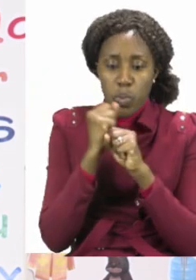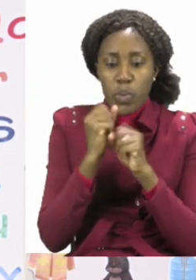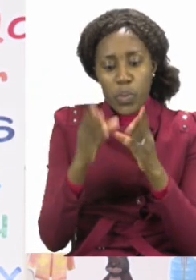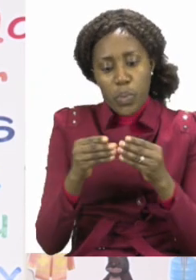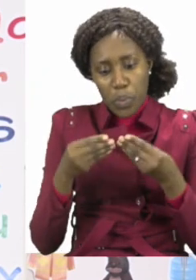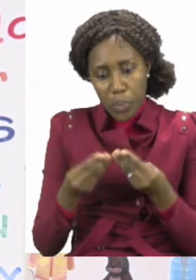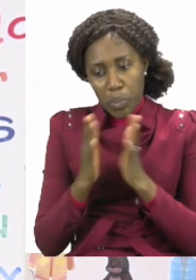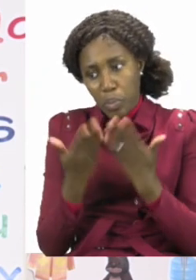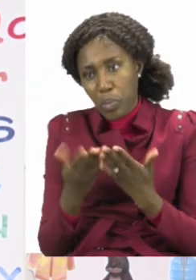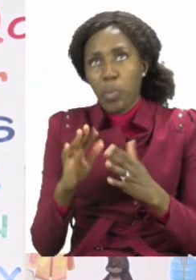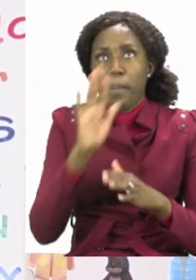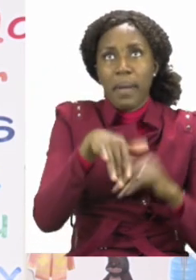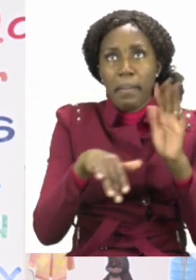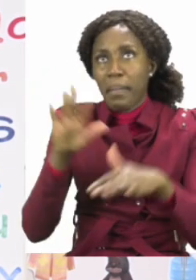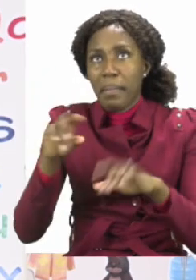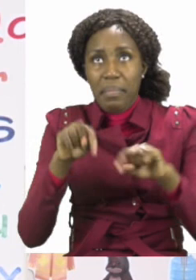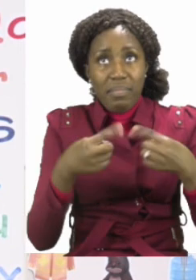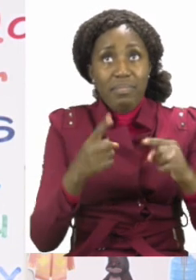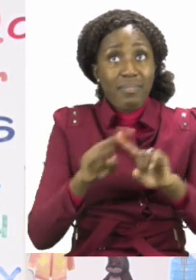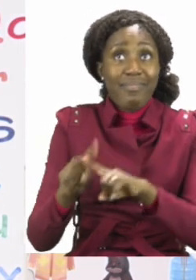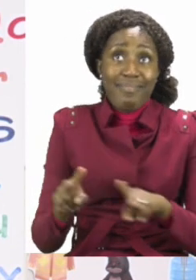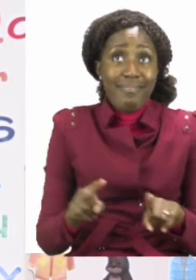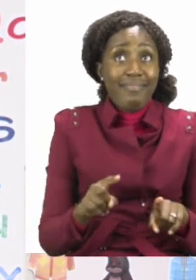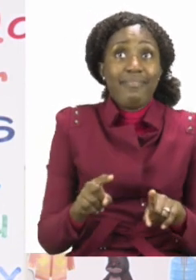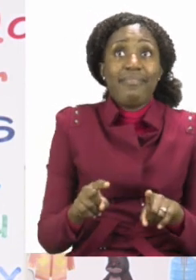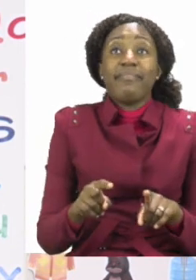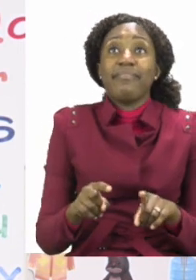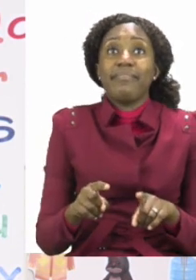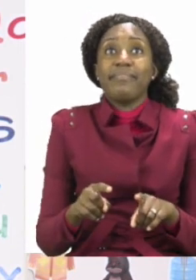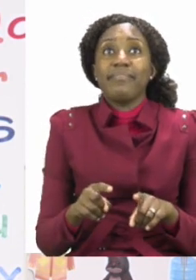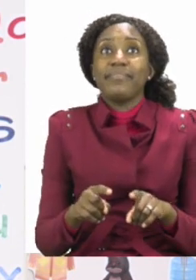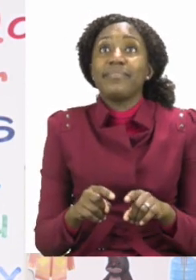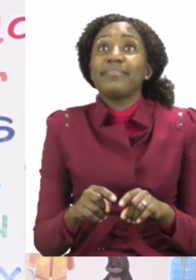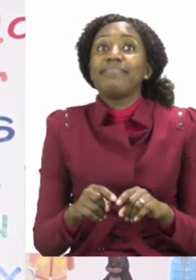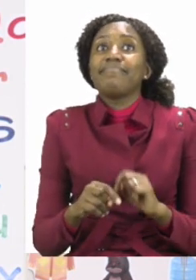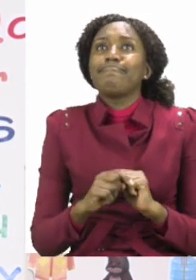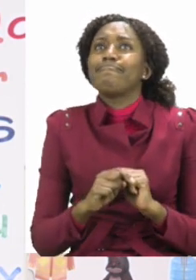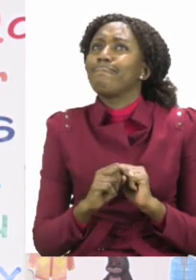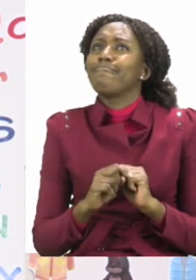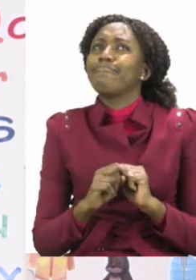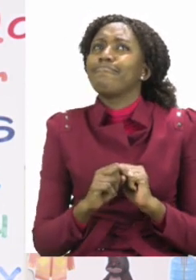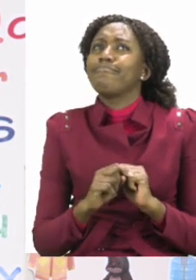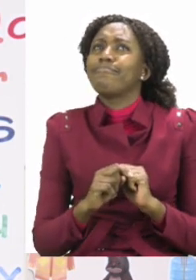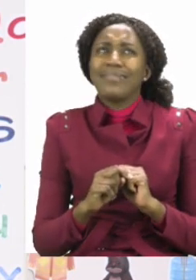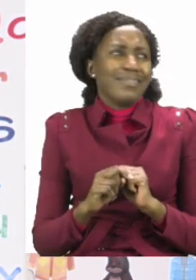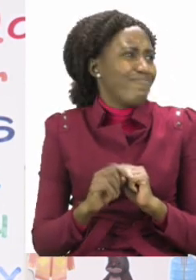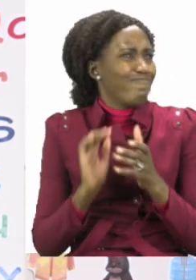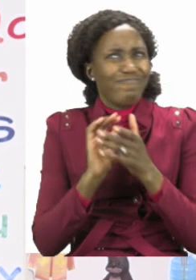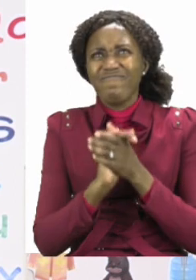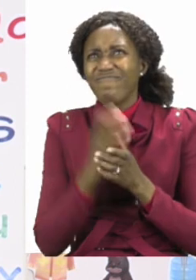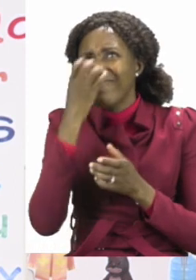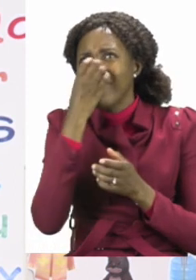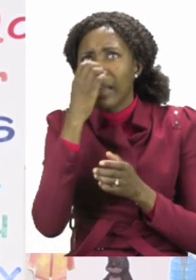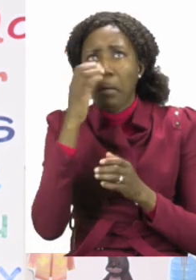dry before you touch anything. Now everyone, before we go, my friend Zoshi promised